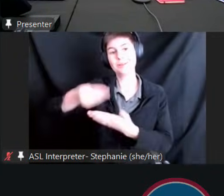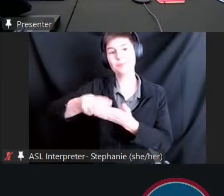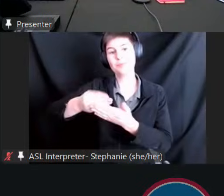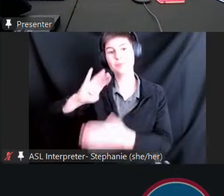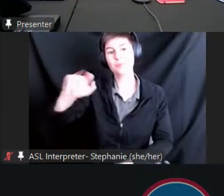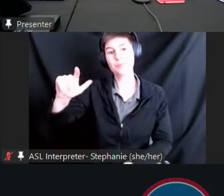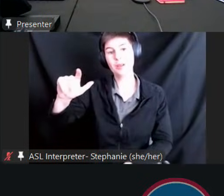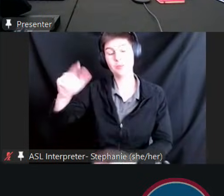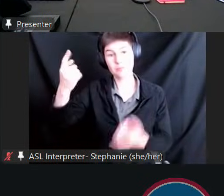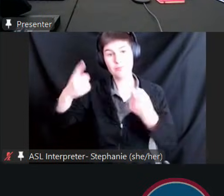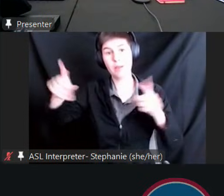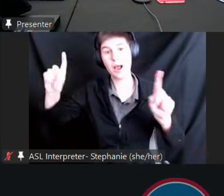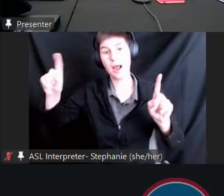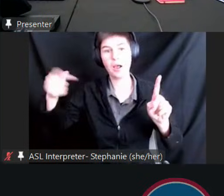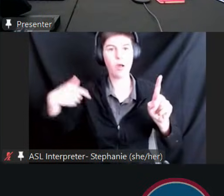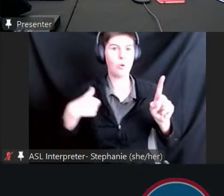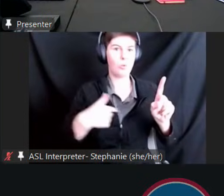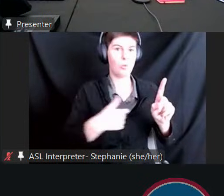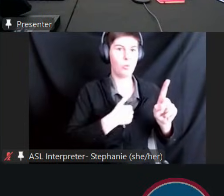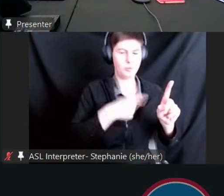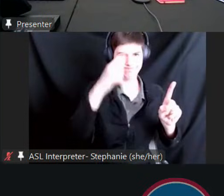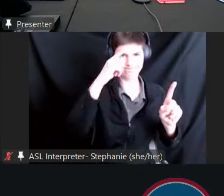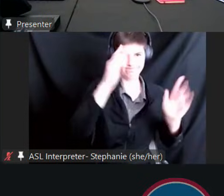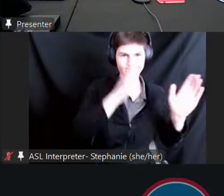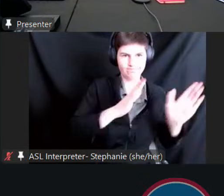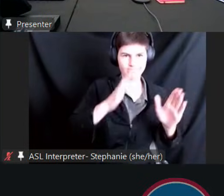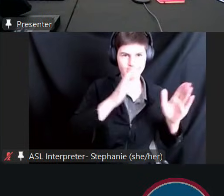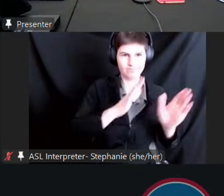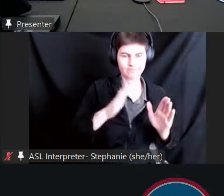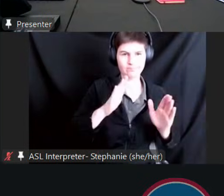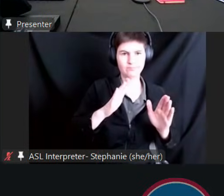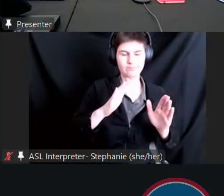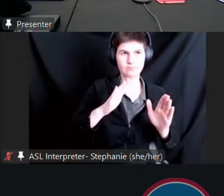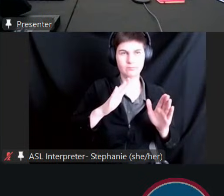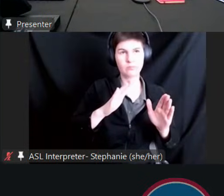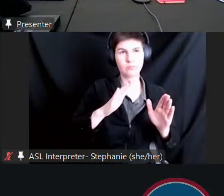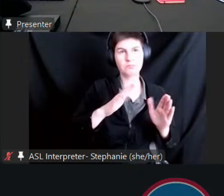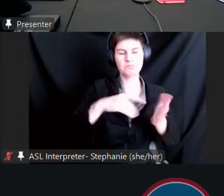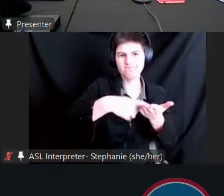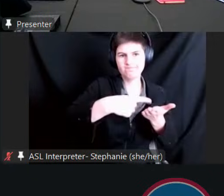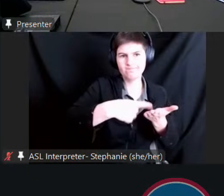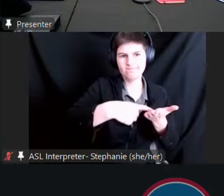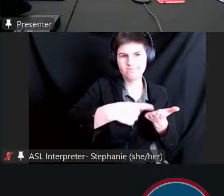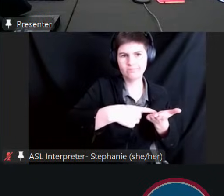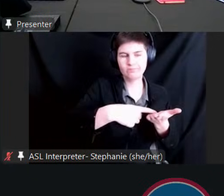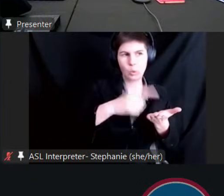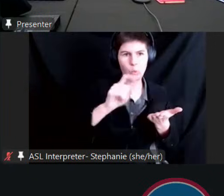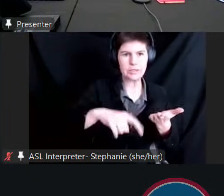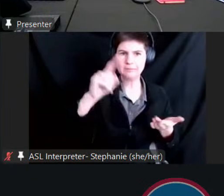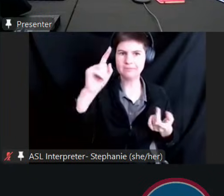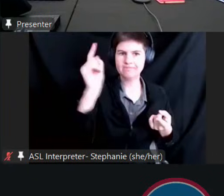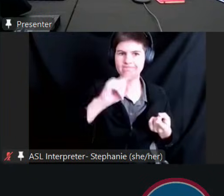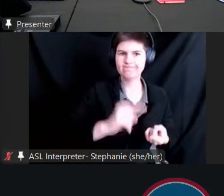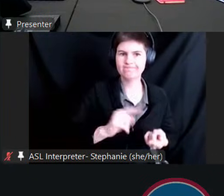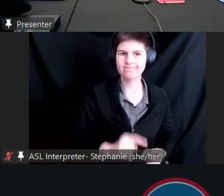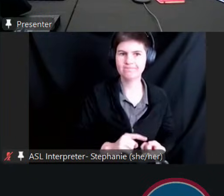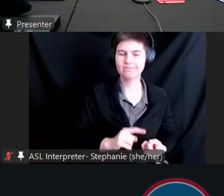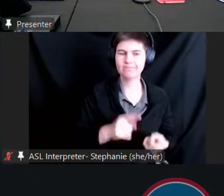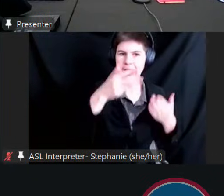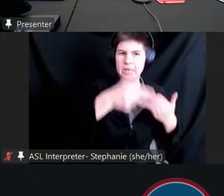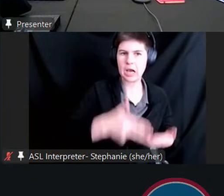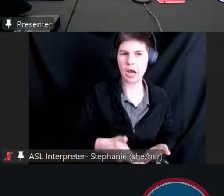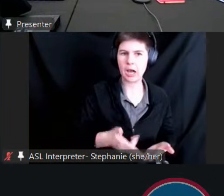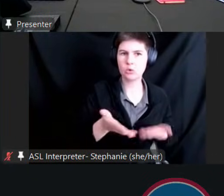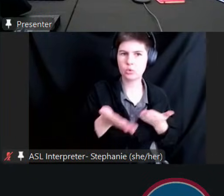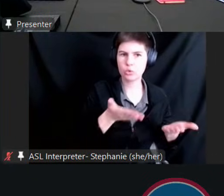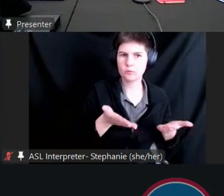and have these discussions under the lens of, we're going to have to cut stuff. Where does it make